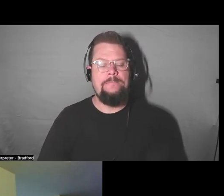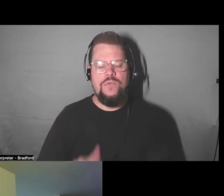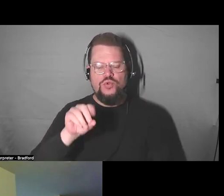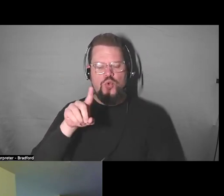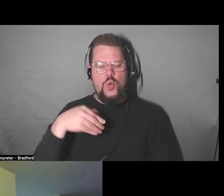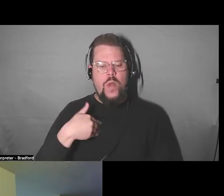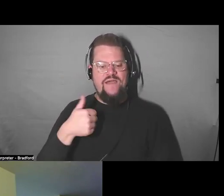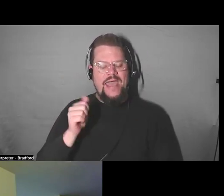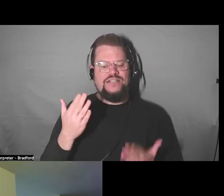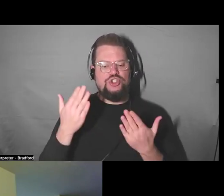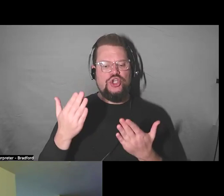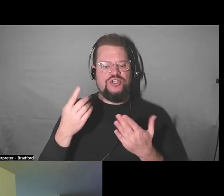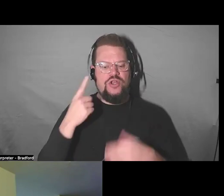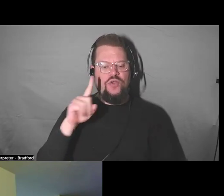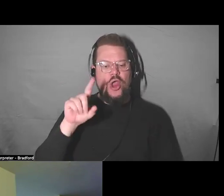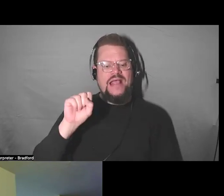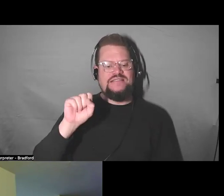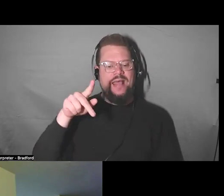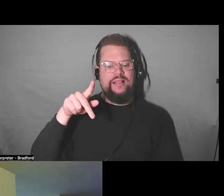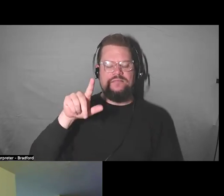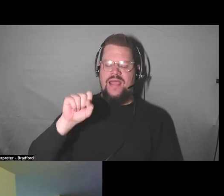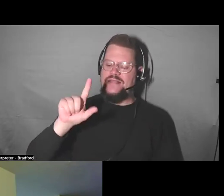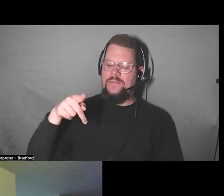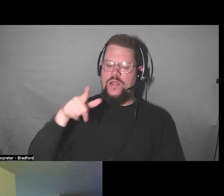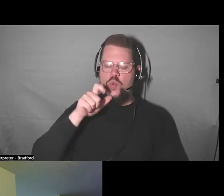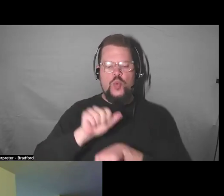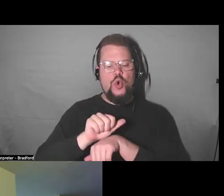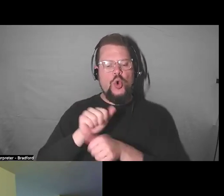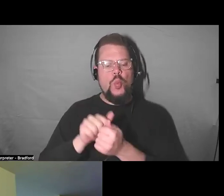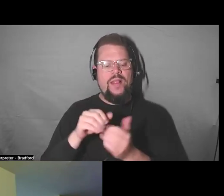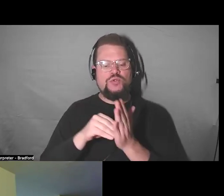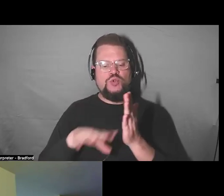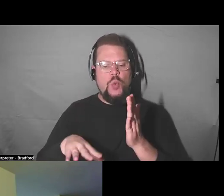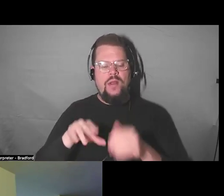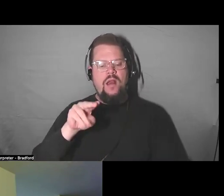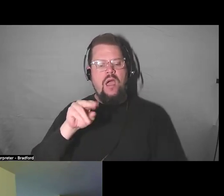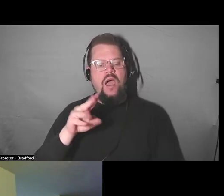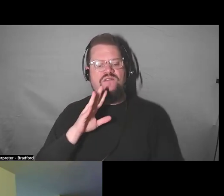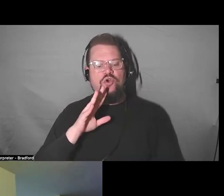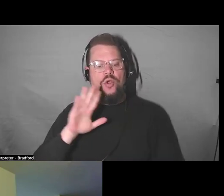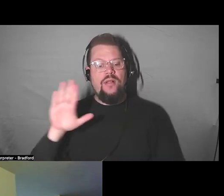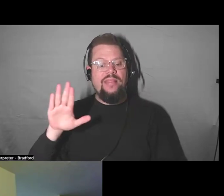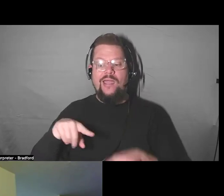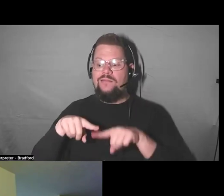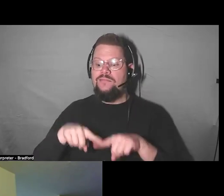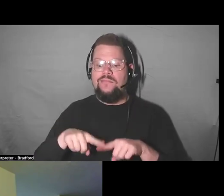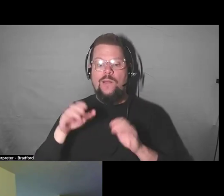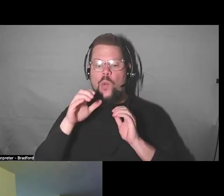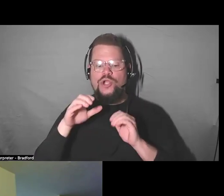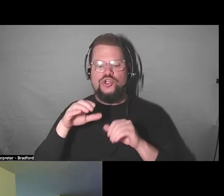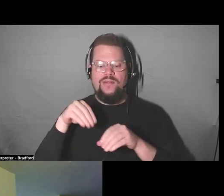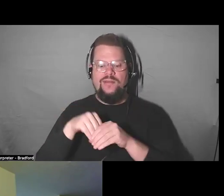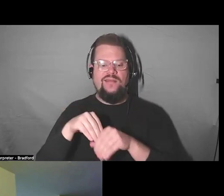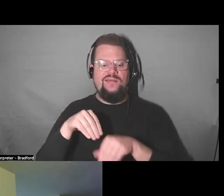any suggestions for SLPs working with a student who is nonverbal and their only reliable means of communication is an